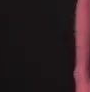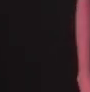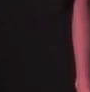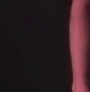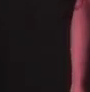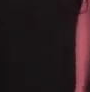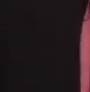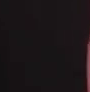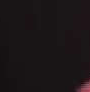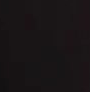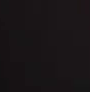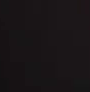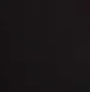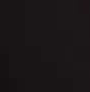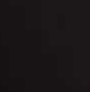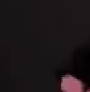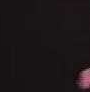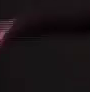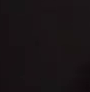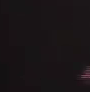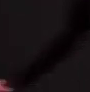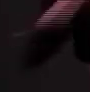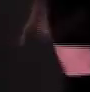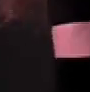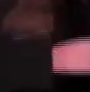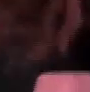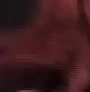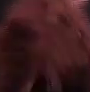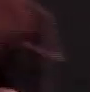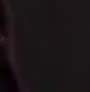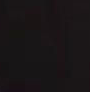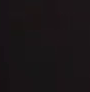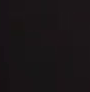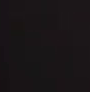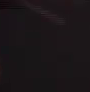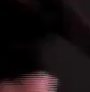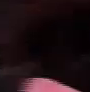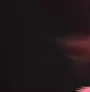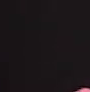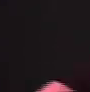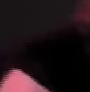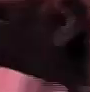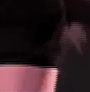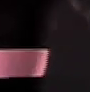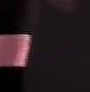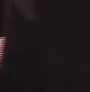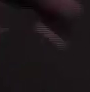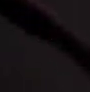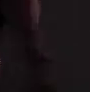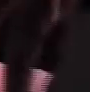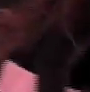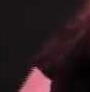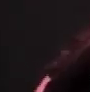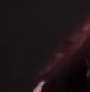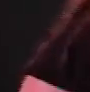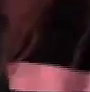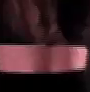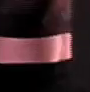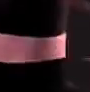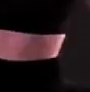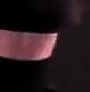legal and social prohibitions. The case demonstrated how a young, small-town black and white